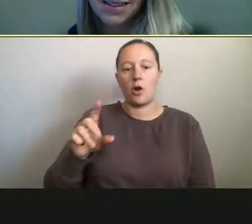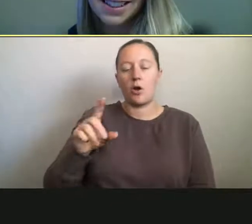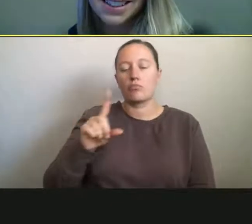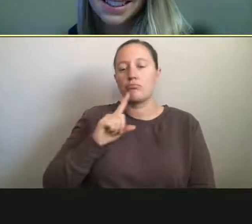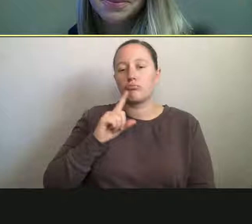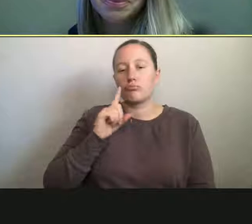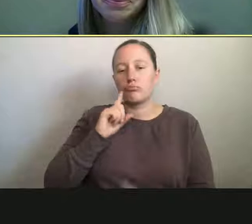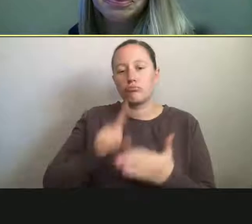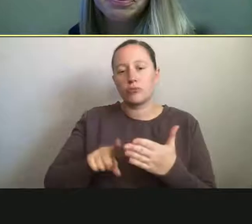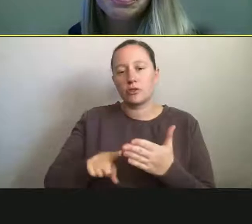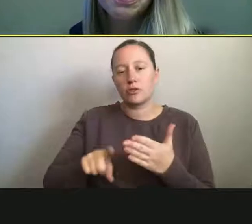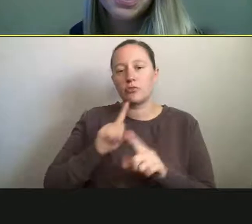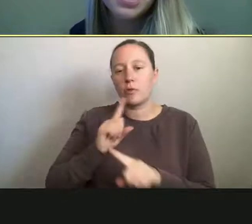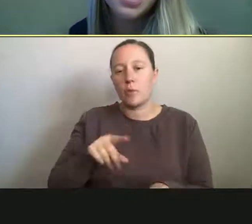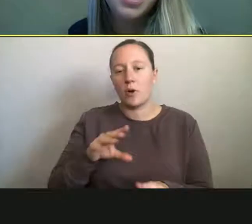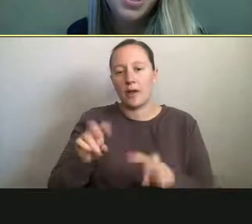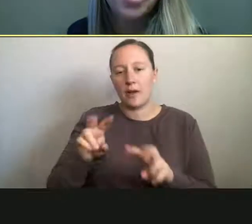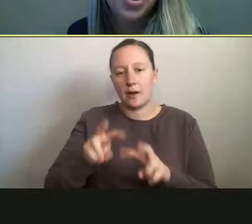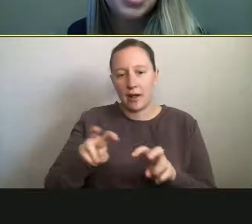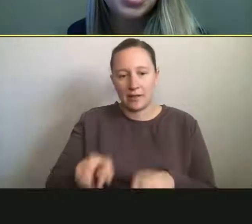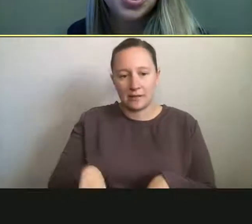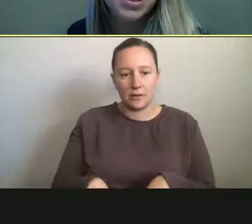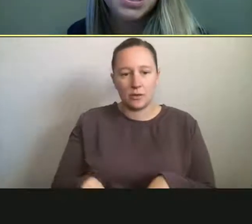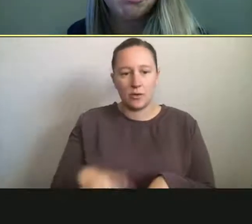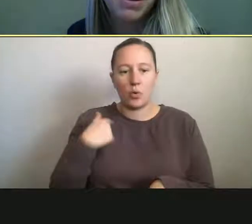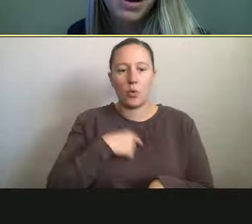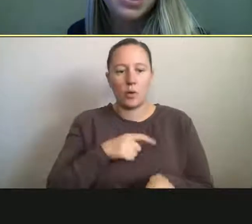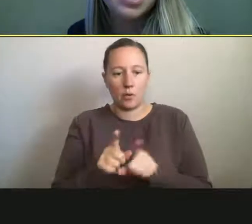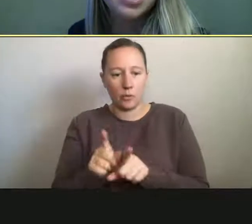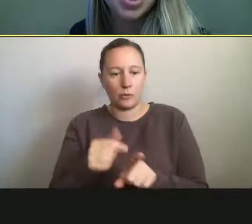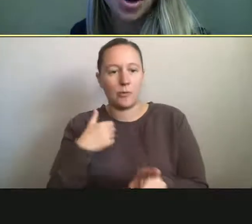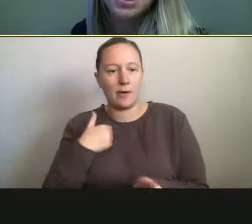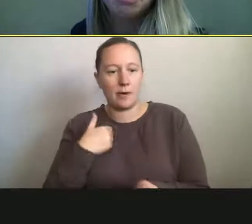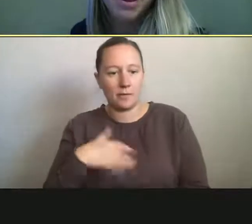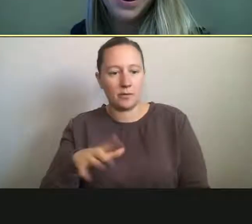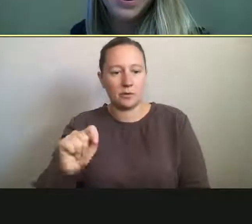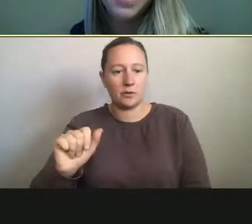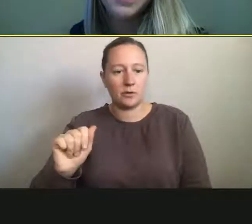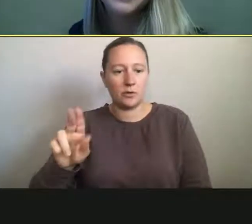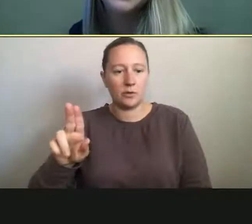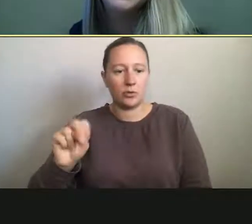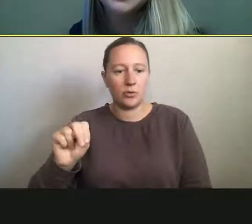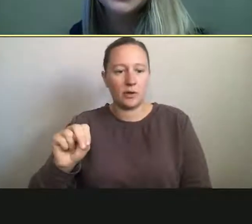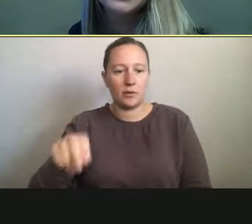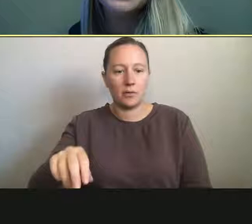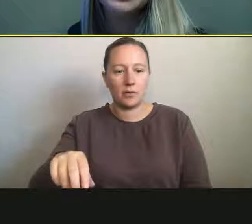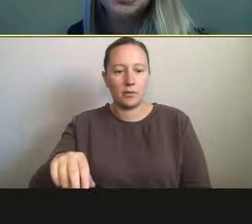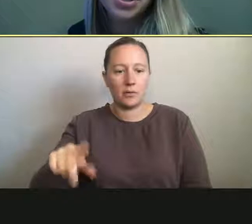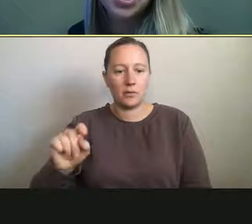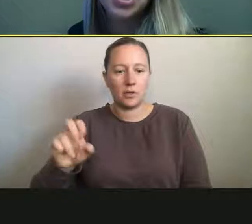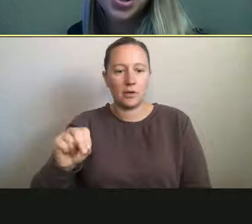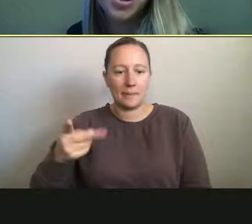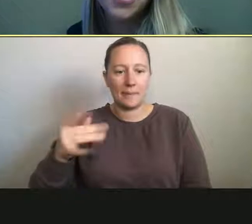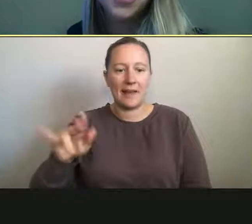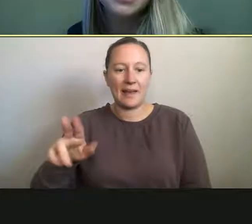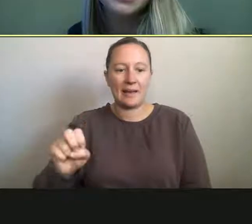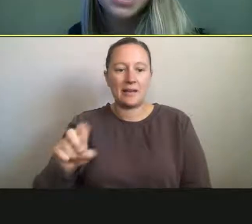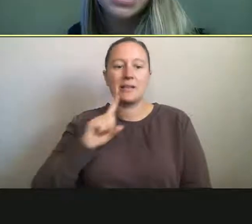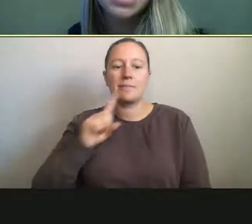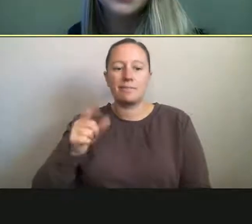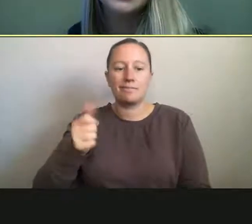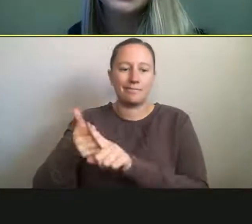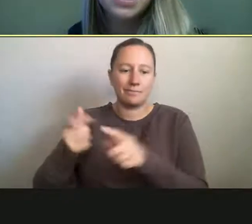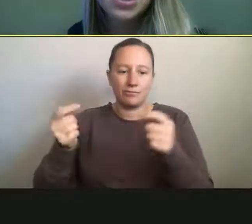and Analysis. We're also joined by Taunton Payne. Taunton is the Director of